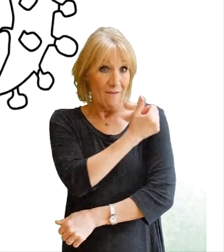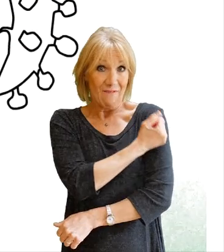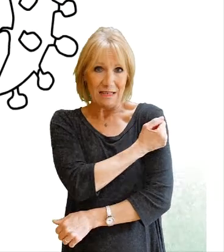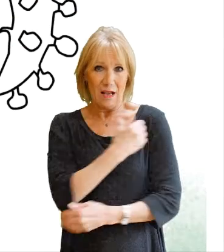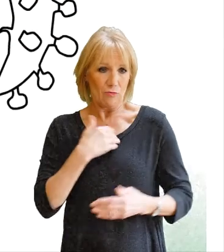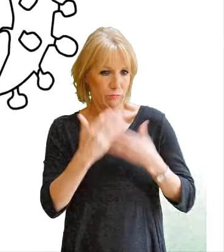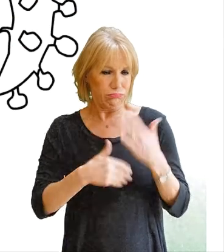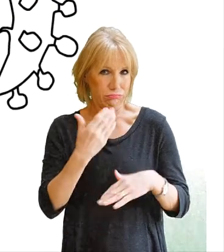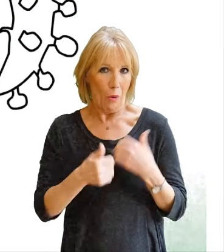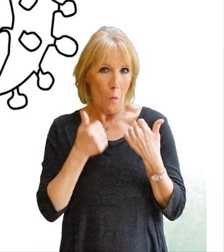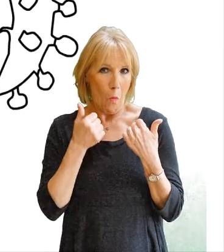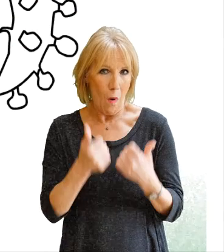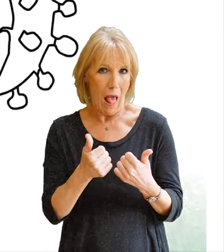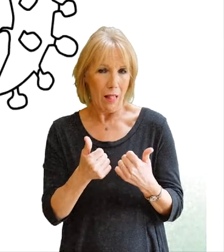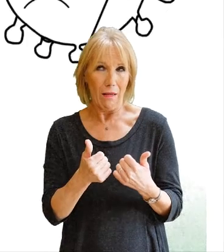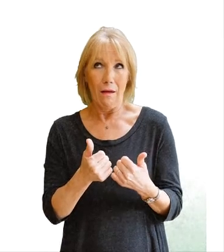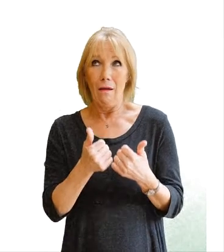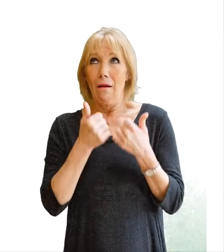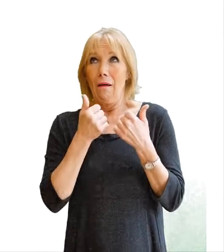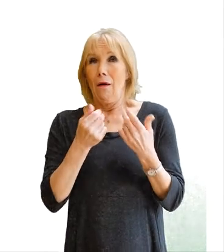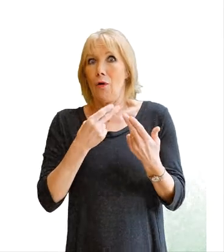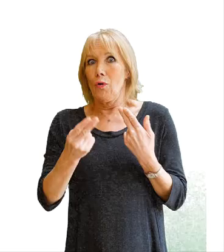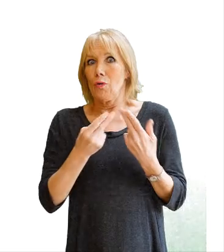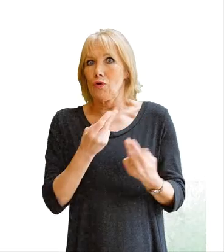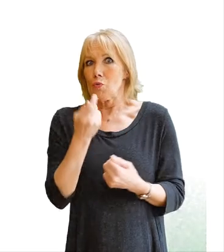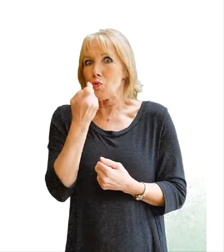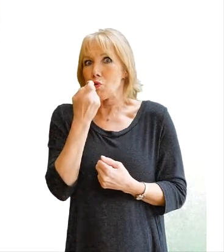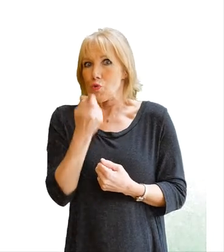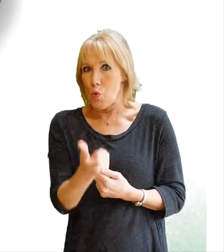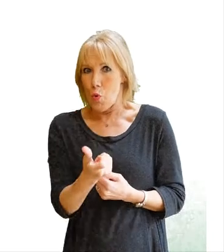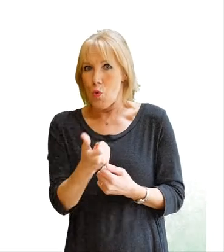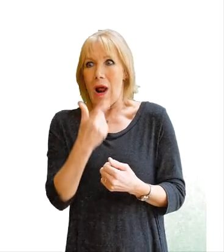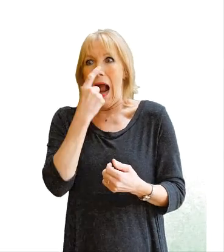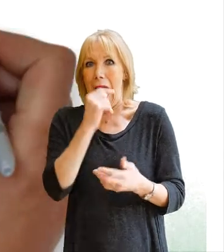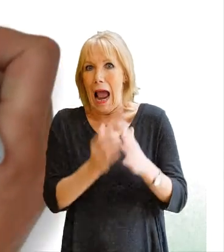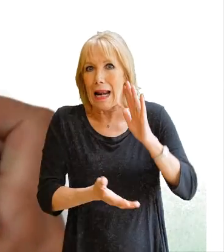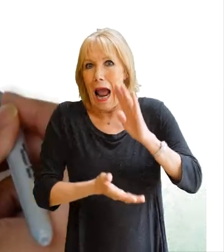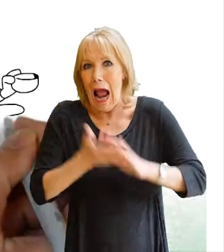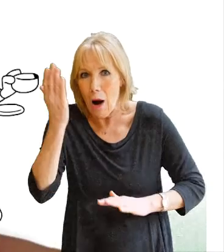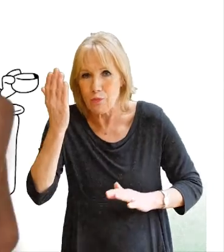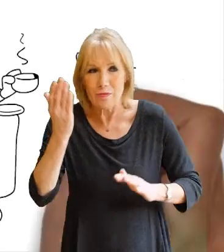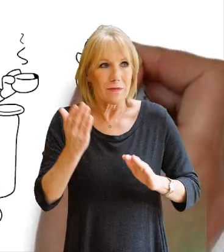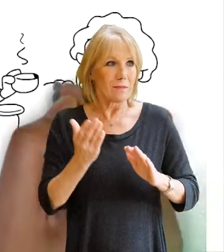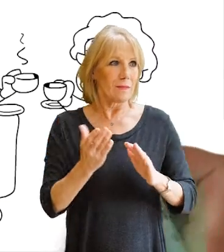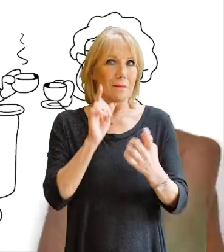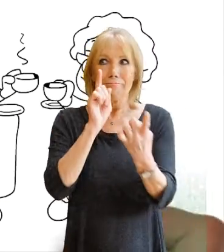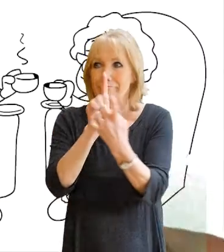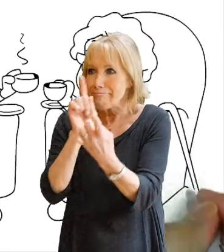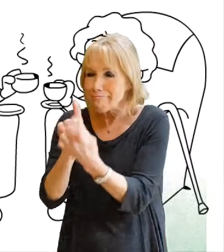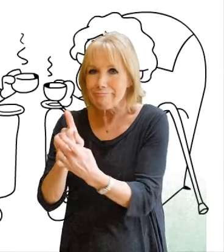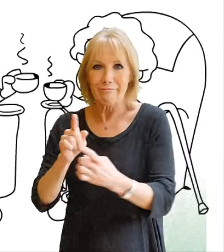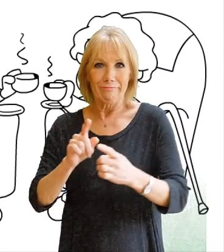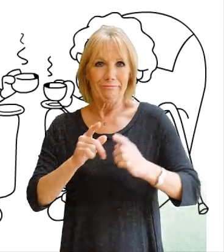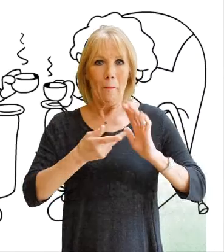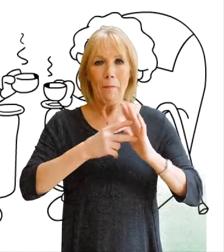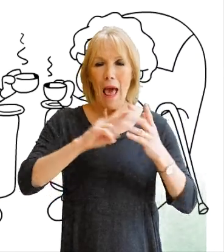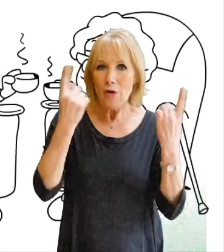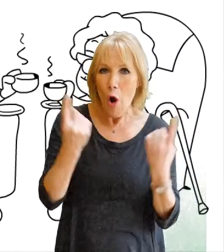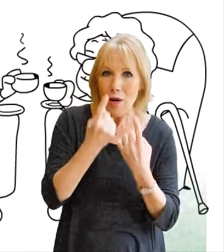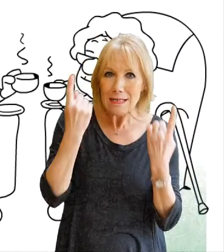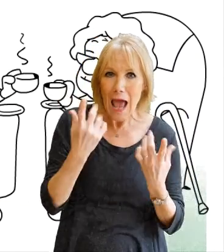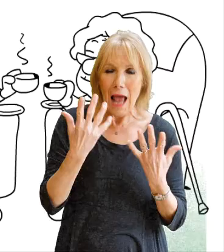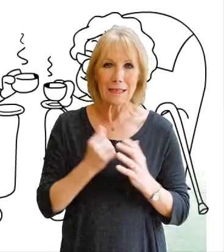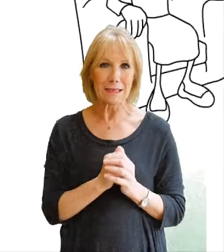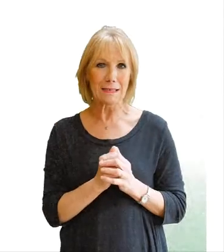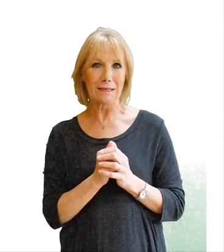And the good news is we're nearly there. Soon we will be able to go outside, plan a holiday, and most importantly, visit people who are